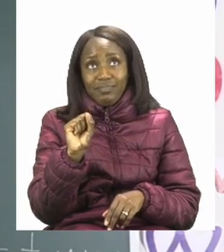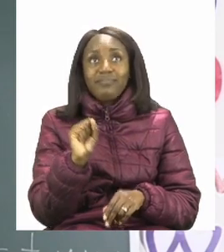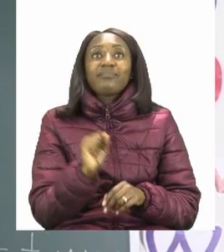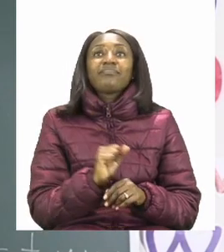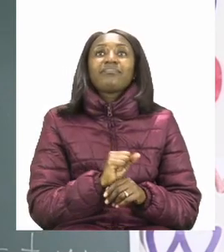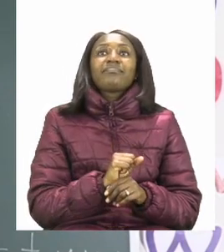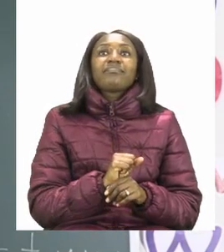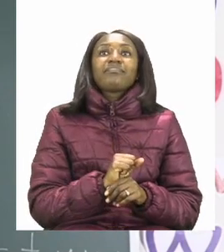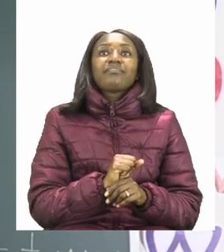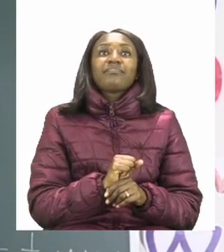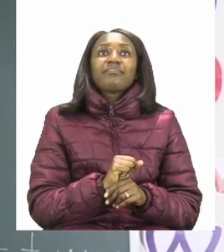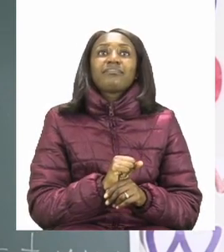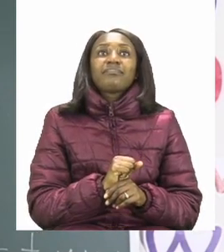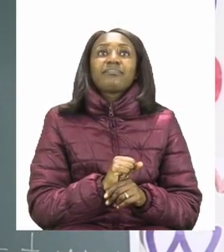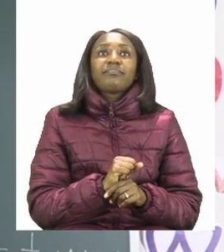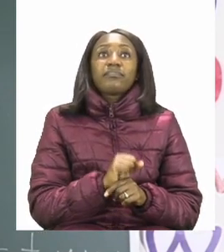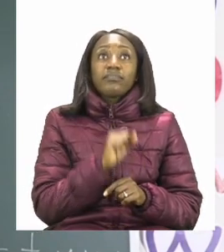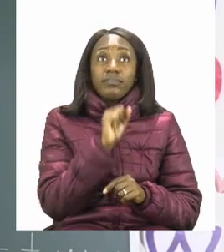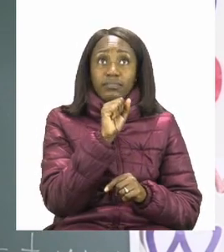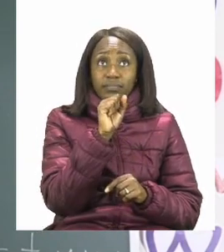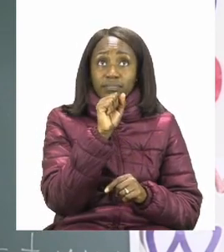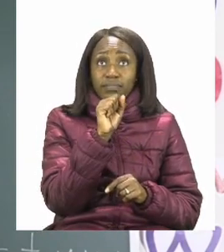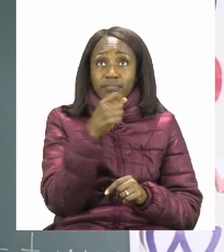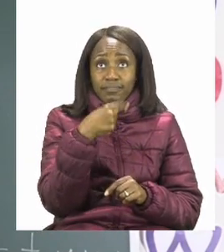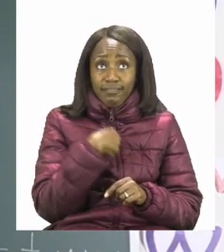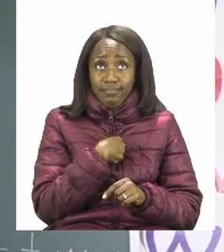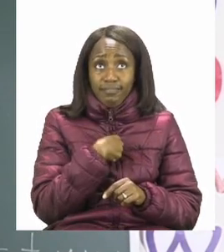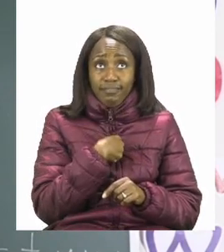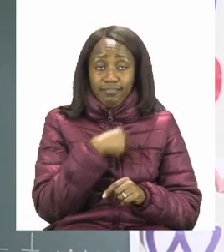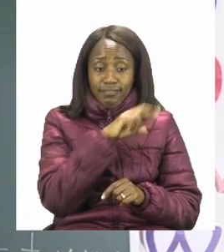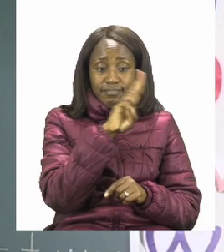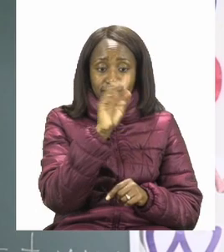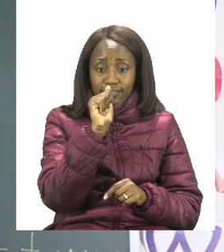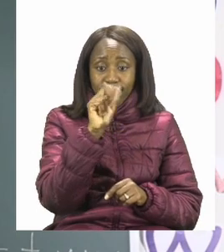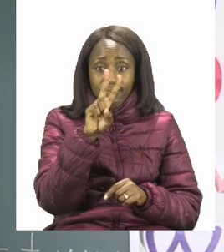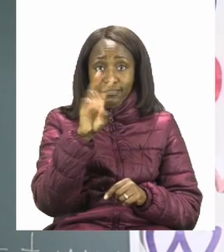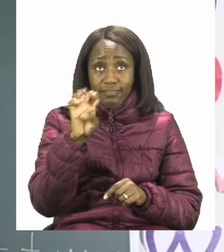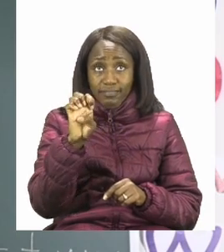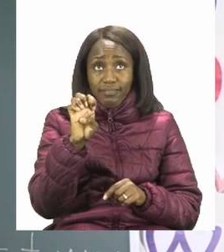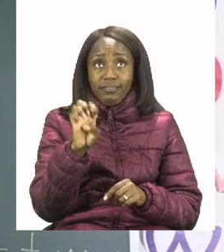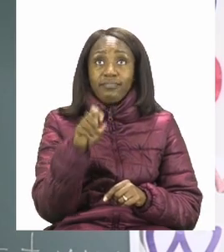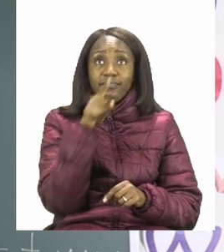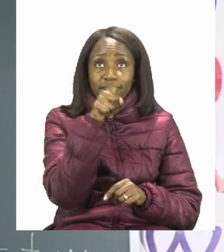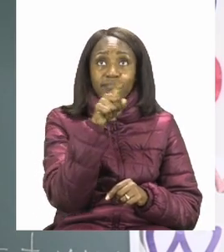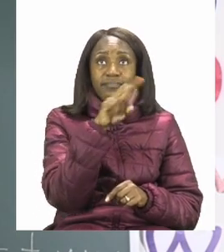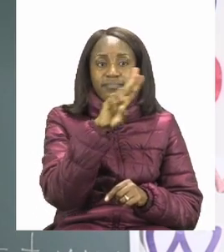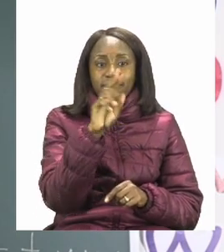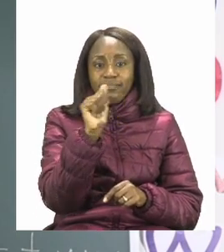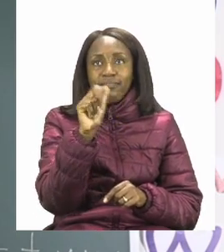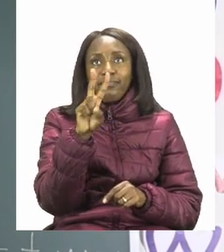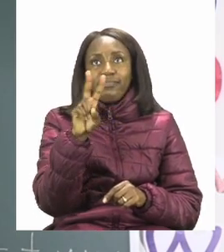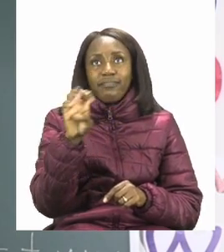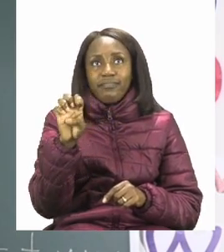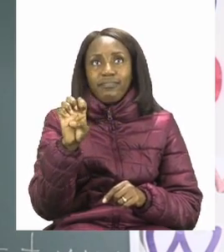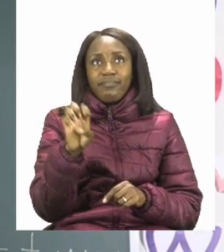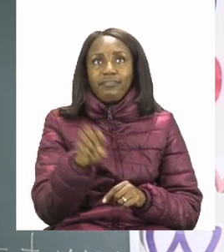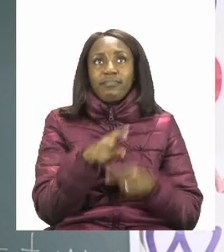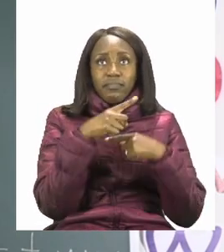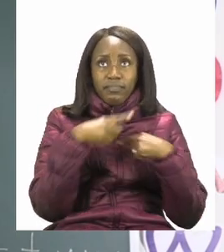again. We have said, I have, you have,